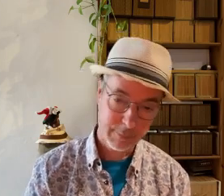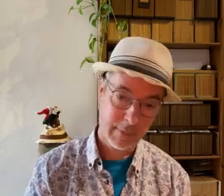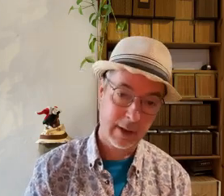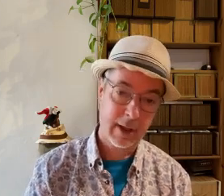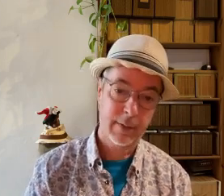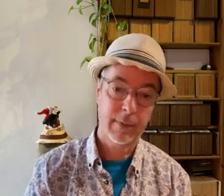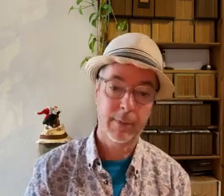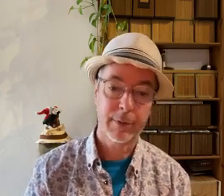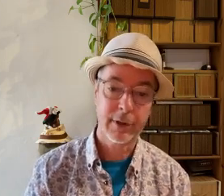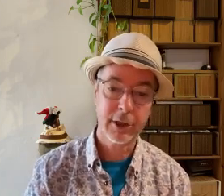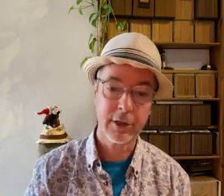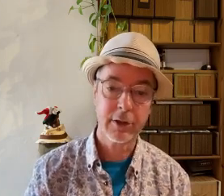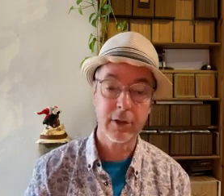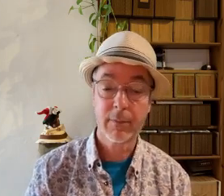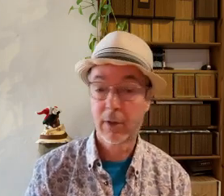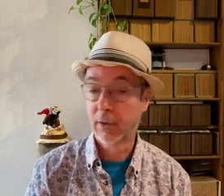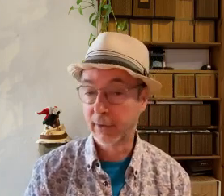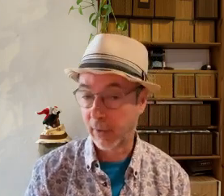positions,